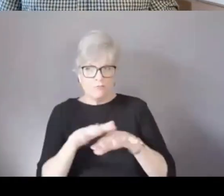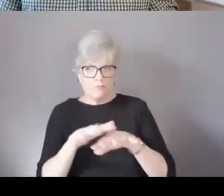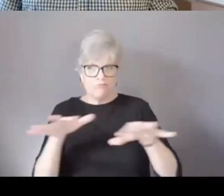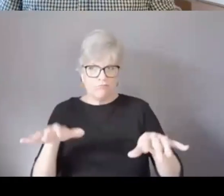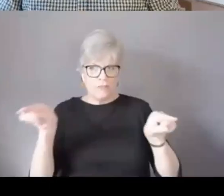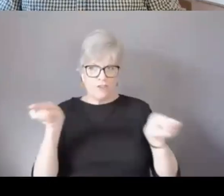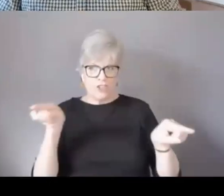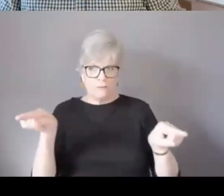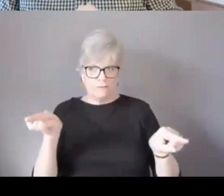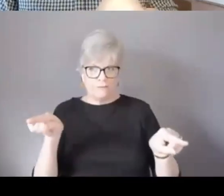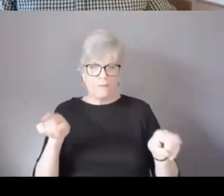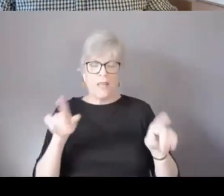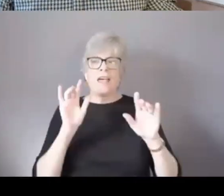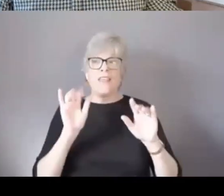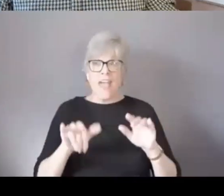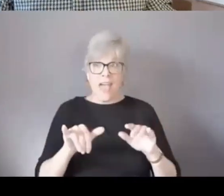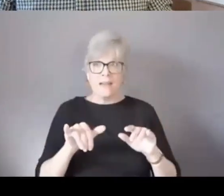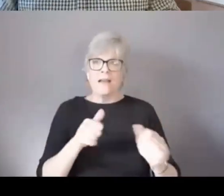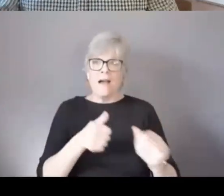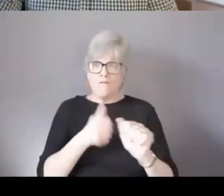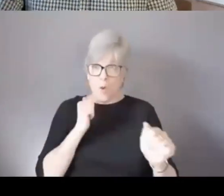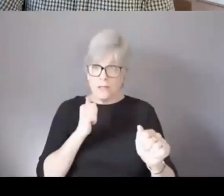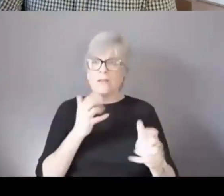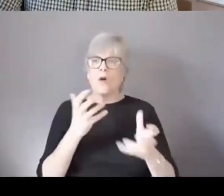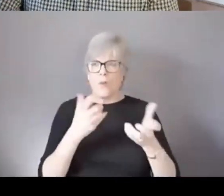Not the behavior that we want to address today.